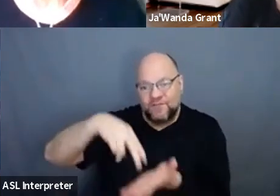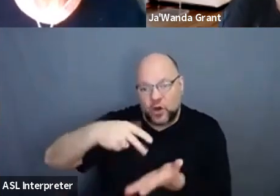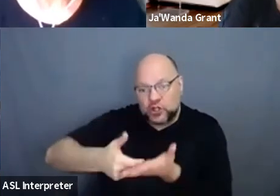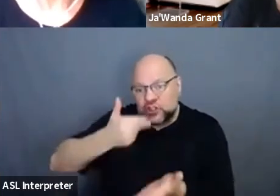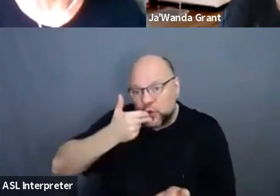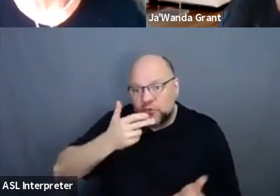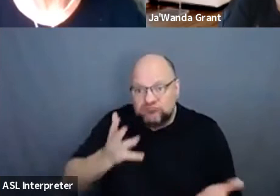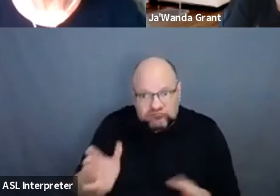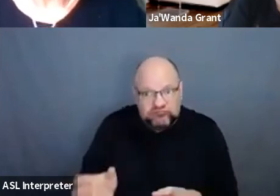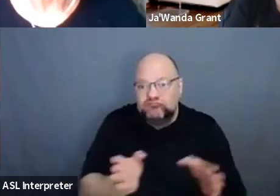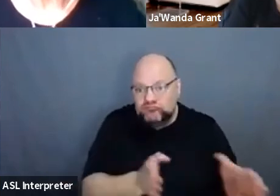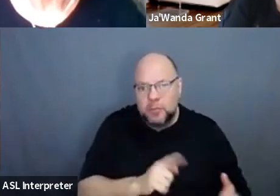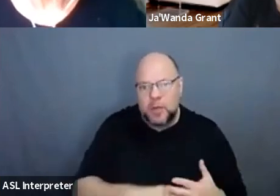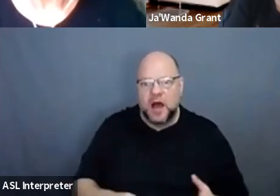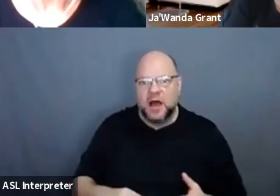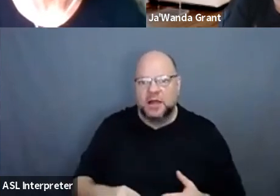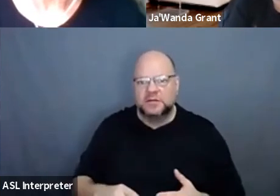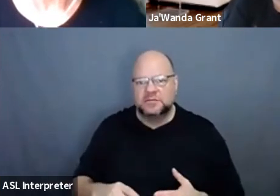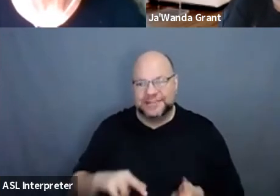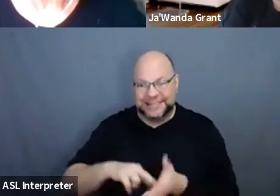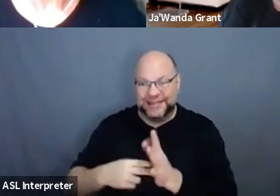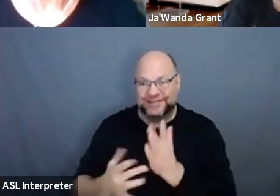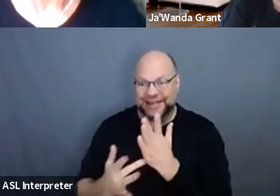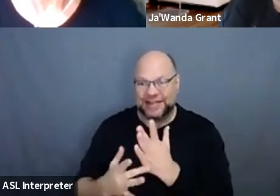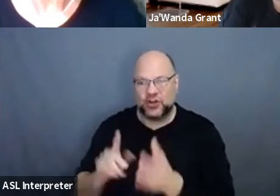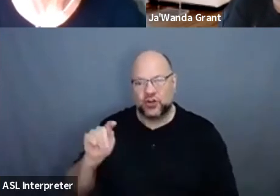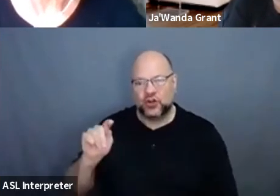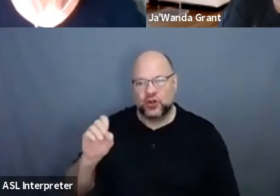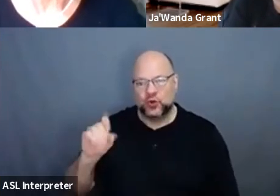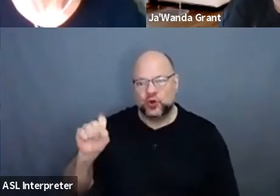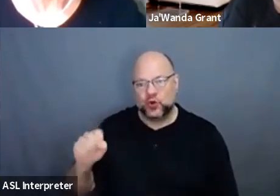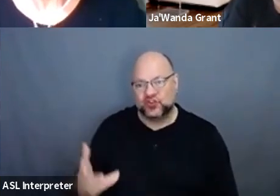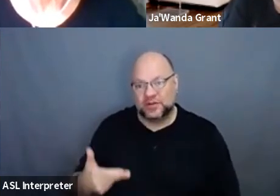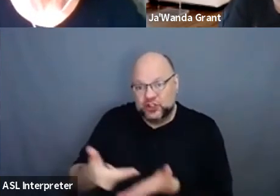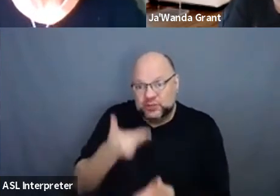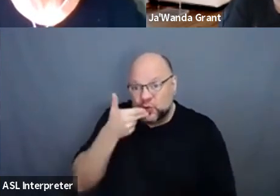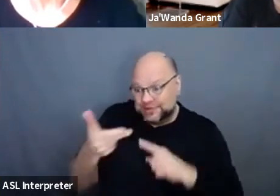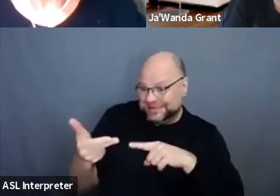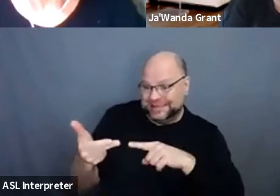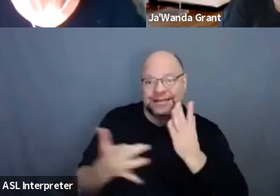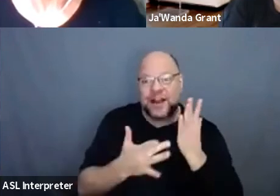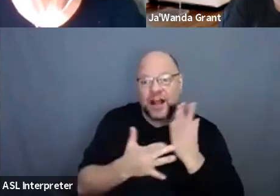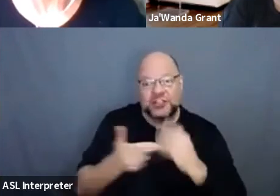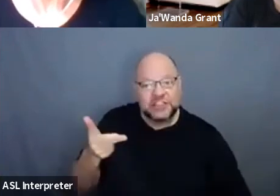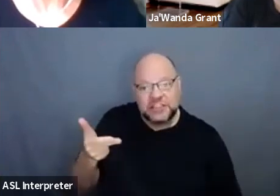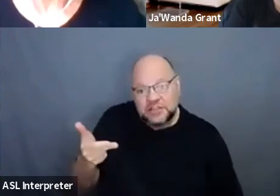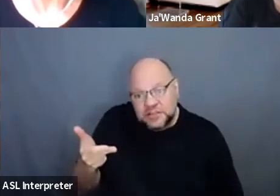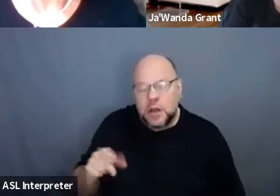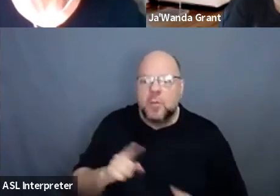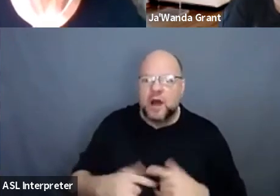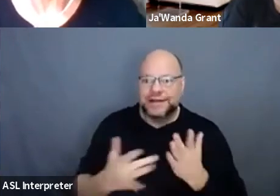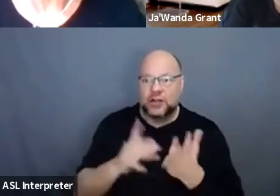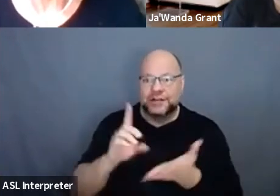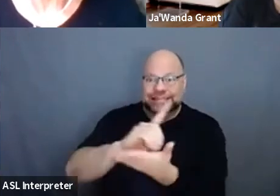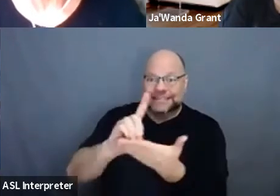definition of technology is just things that people make that are tools. So a spoon is a technology, but if you're talking about technological